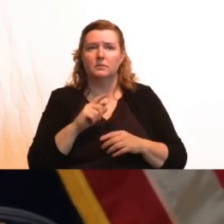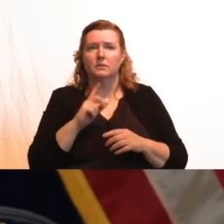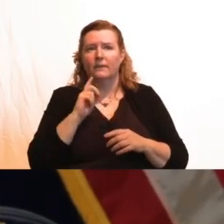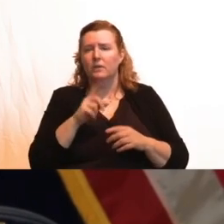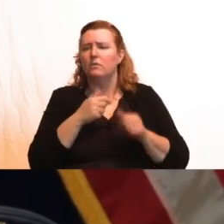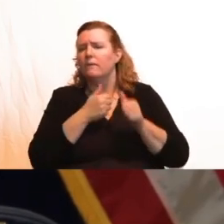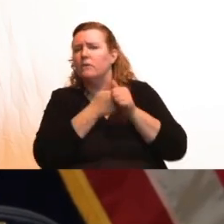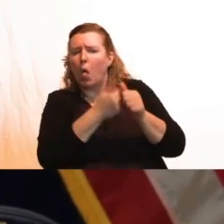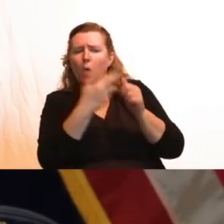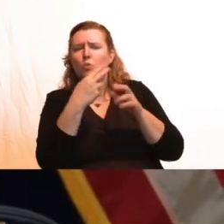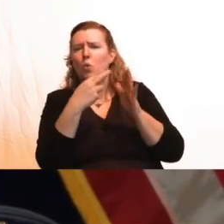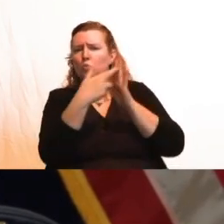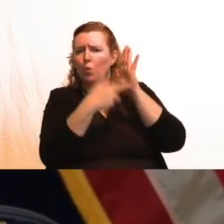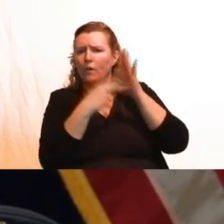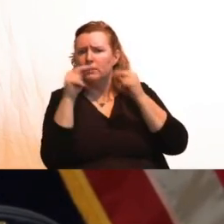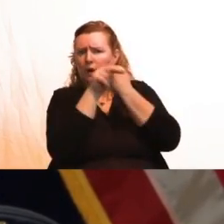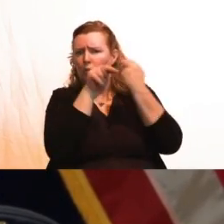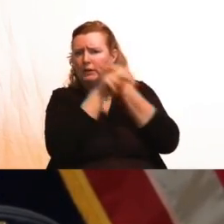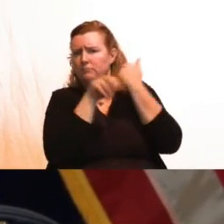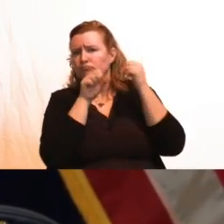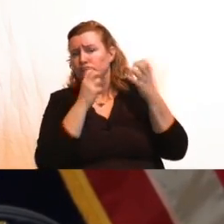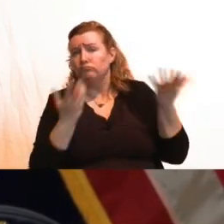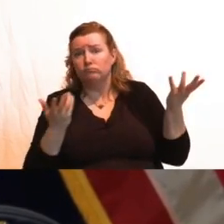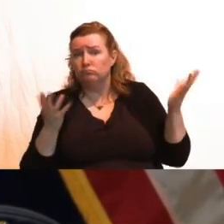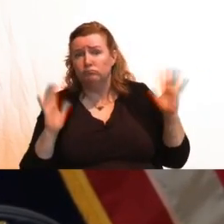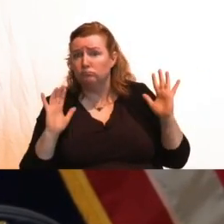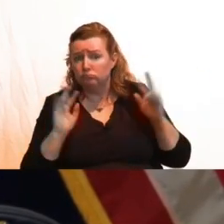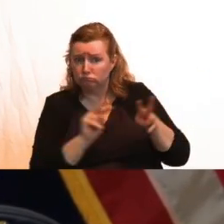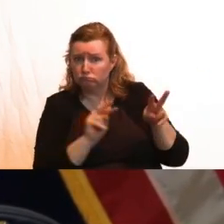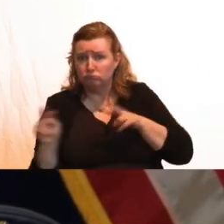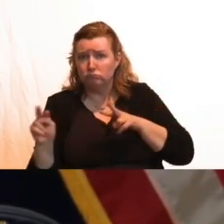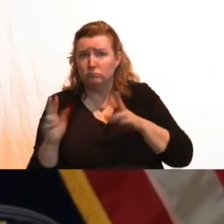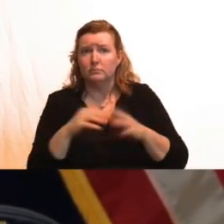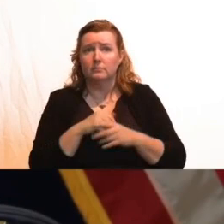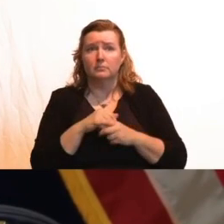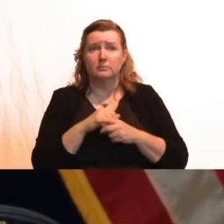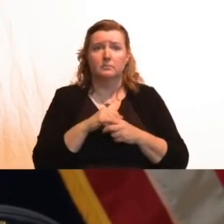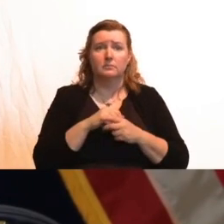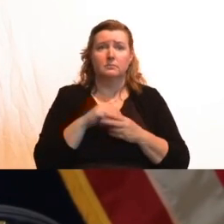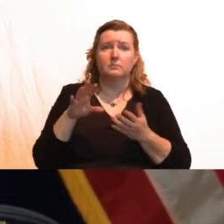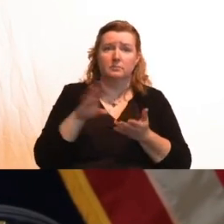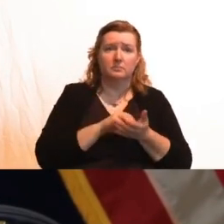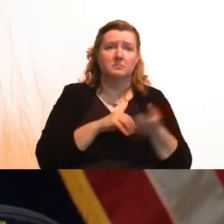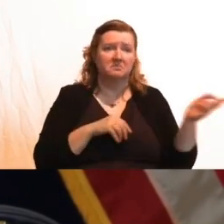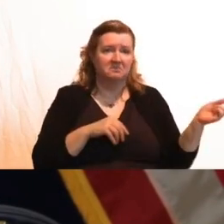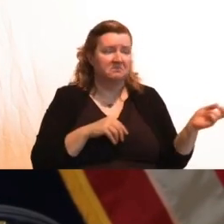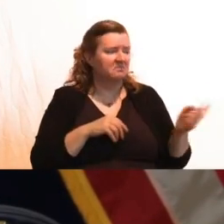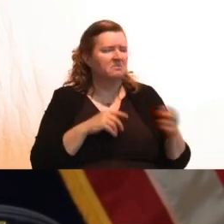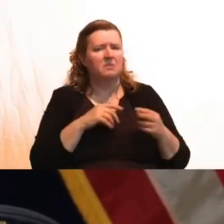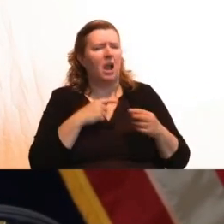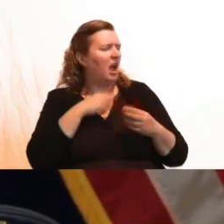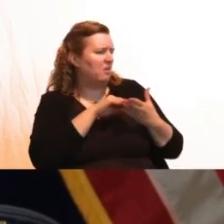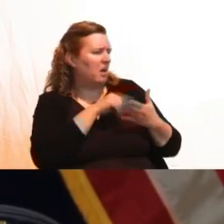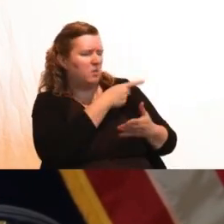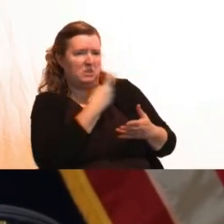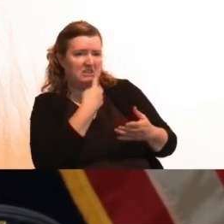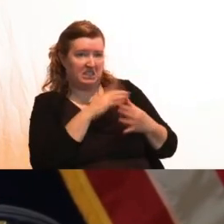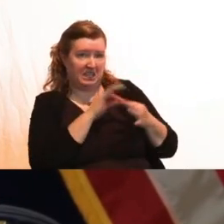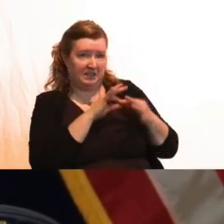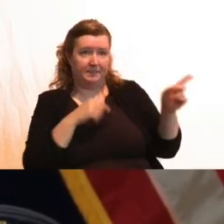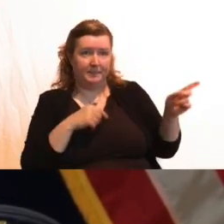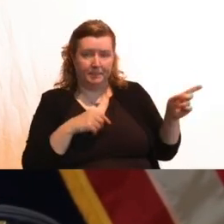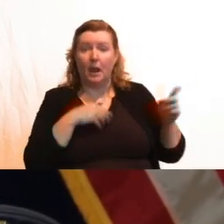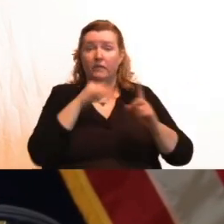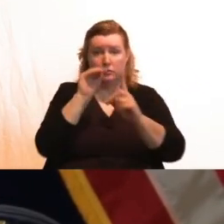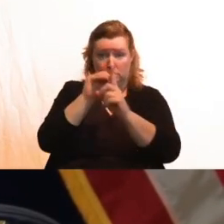yours and the Commissioner's. One reminder is that during the past 2 years, we had several natural disasters that hit us at the